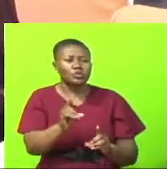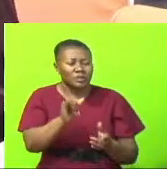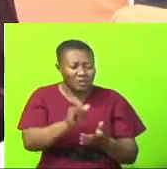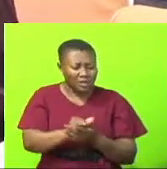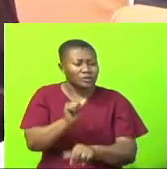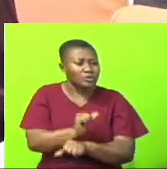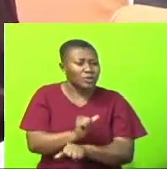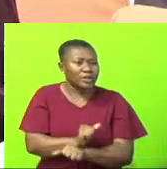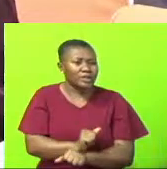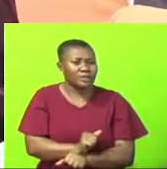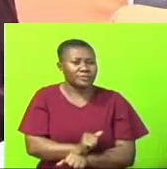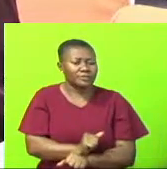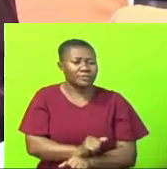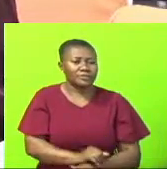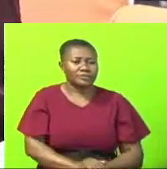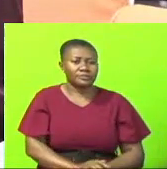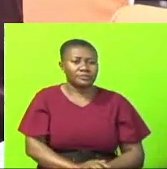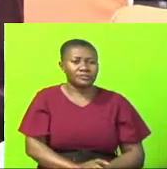articulate.